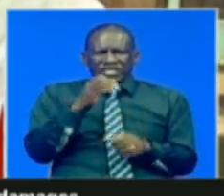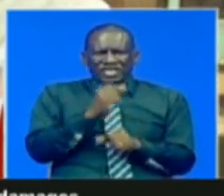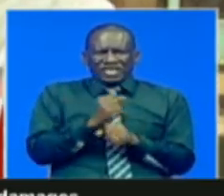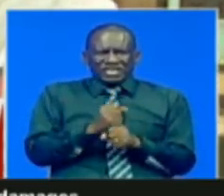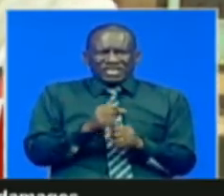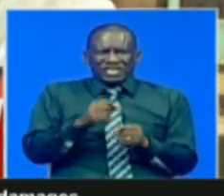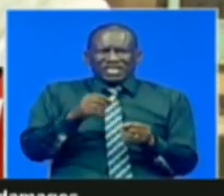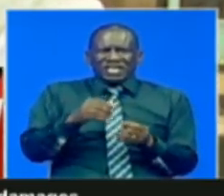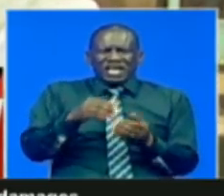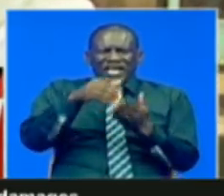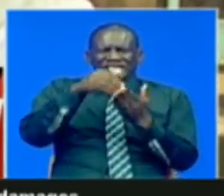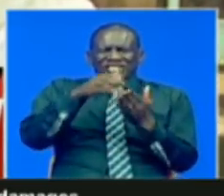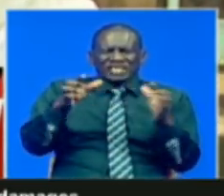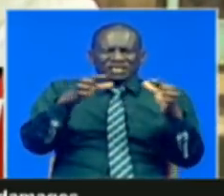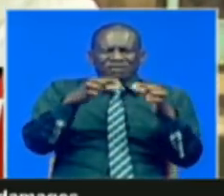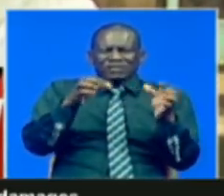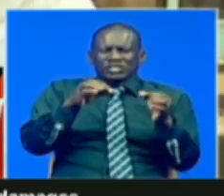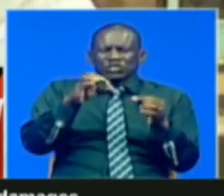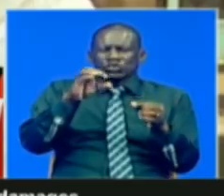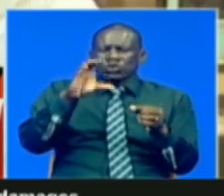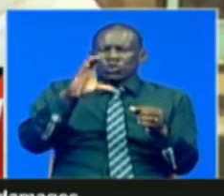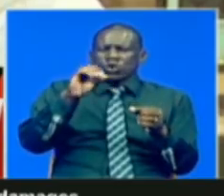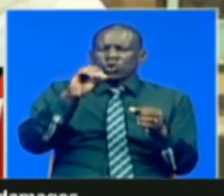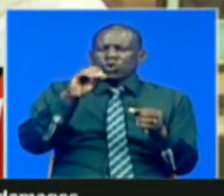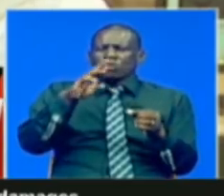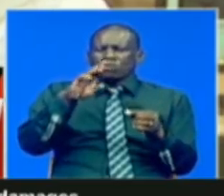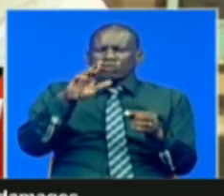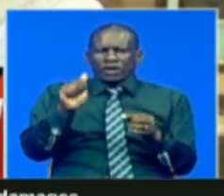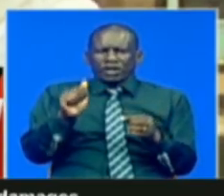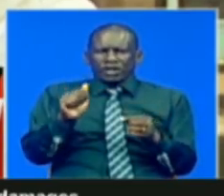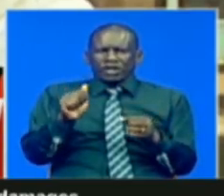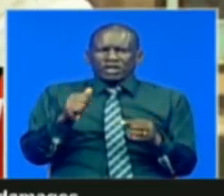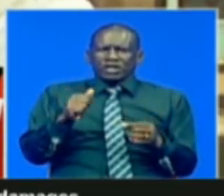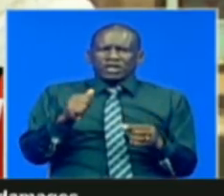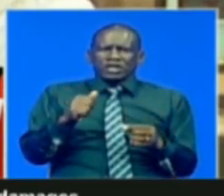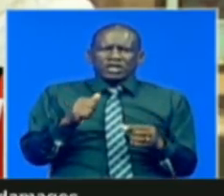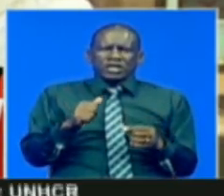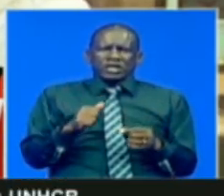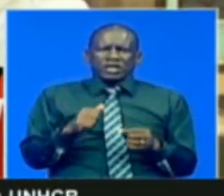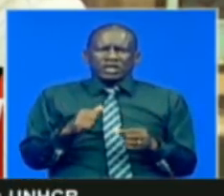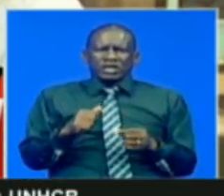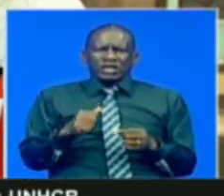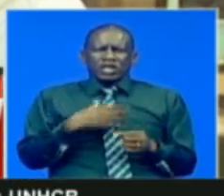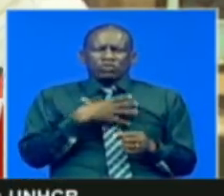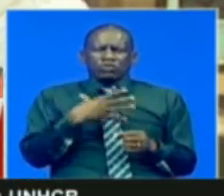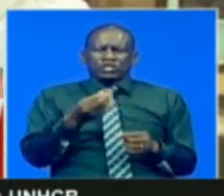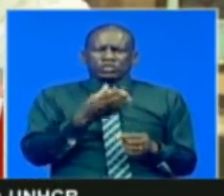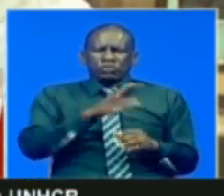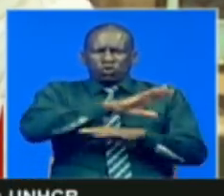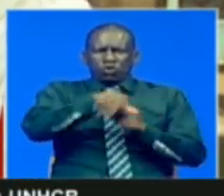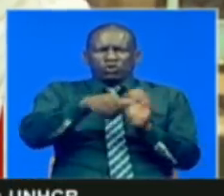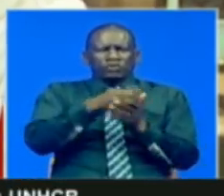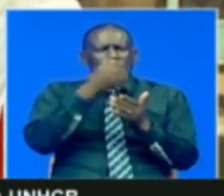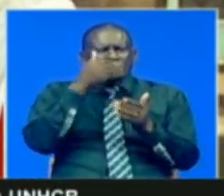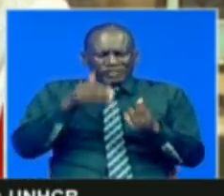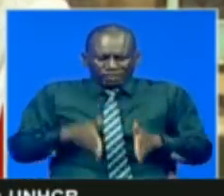Odu Cobra. Yeah? I wished him all the best. It's his birthday. Yeah?